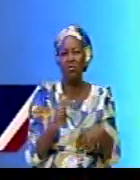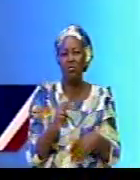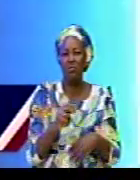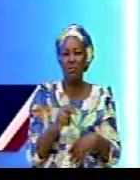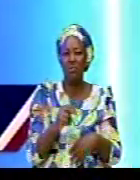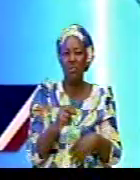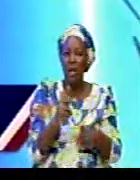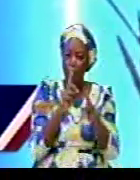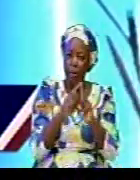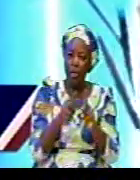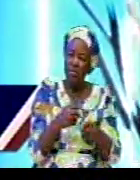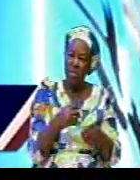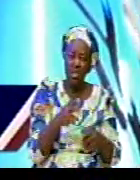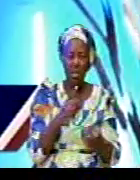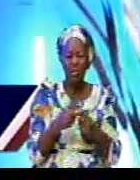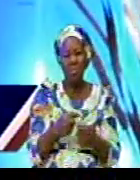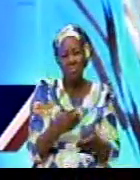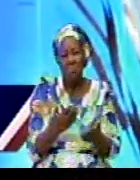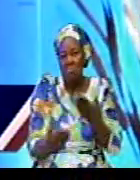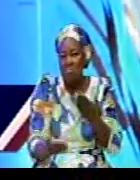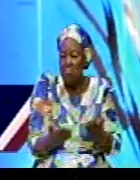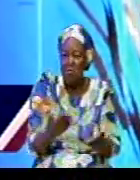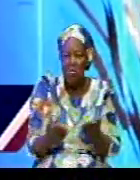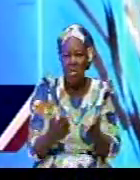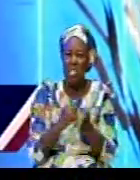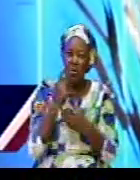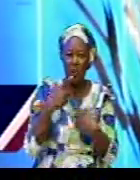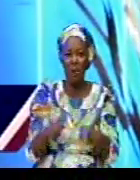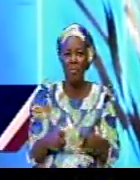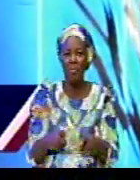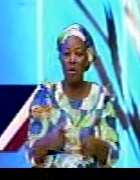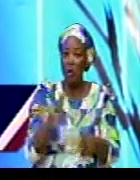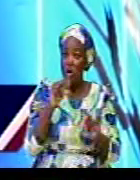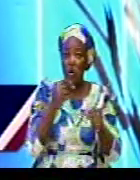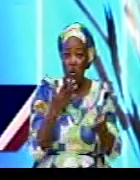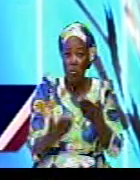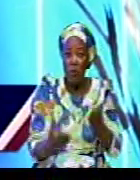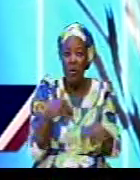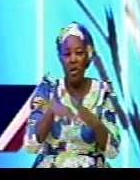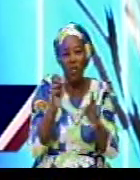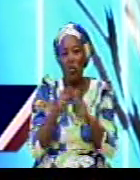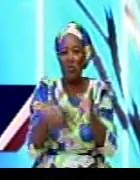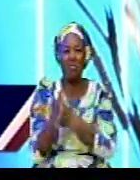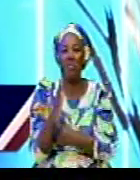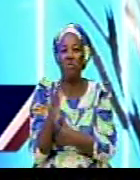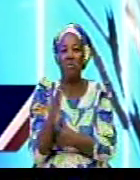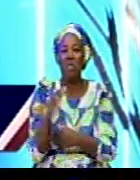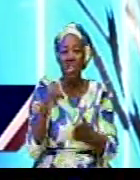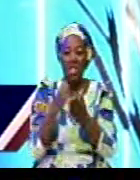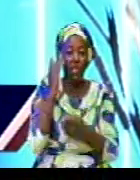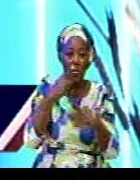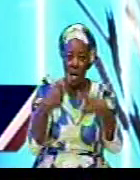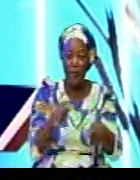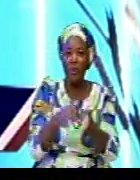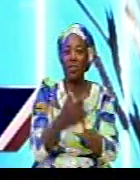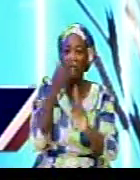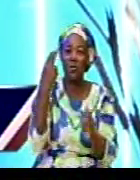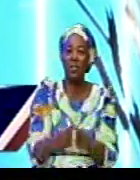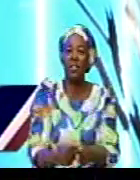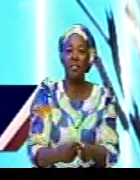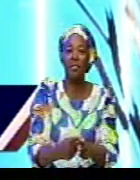an ordinary consolation. Okay, maybe it will happen. There's no maybe in the word of